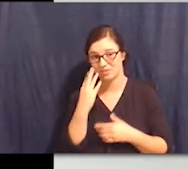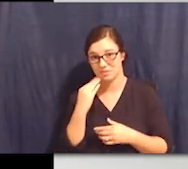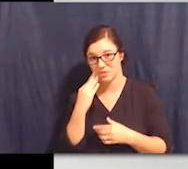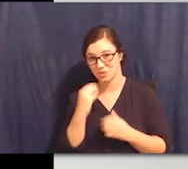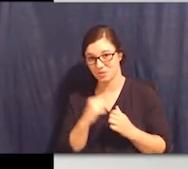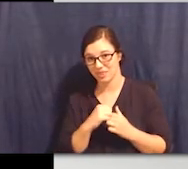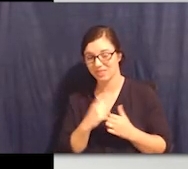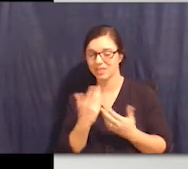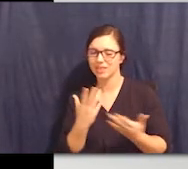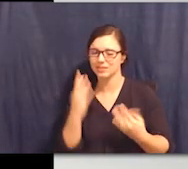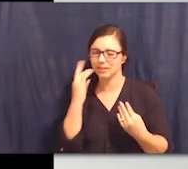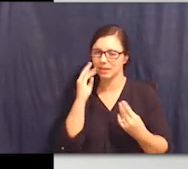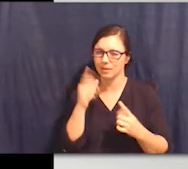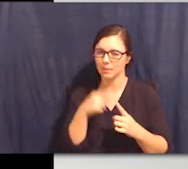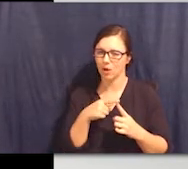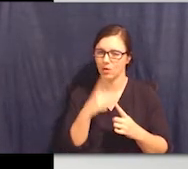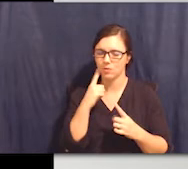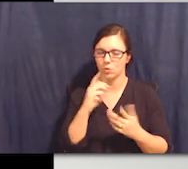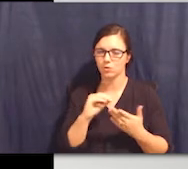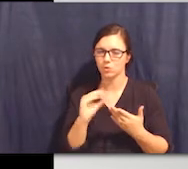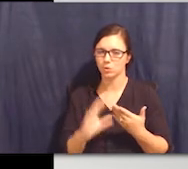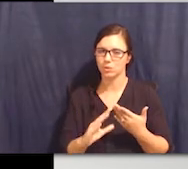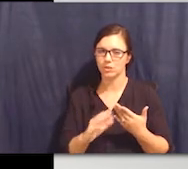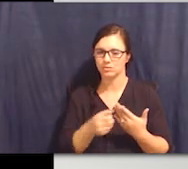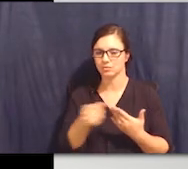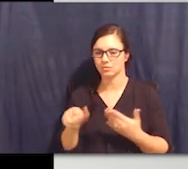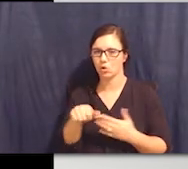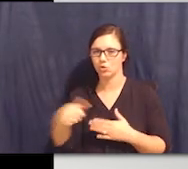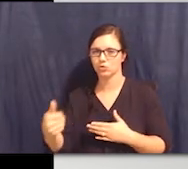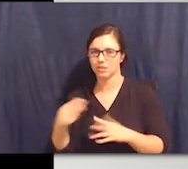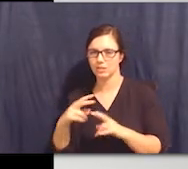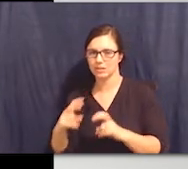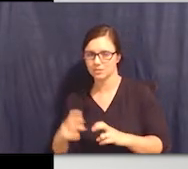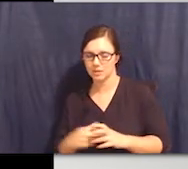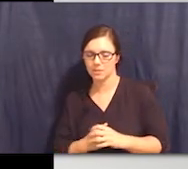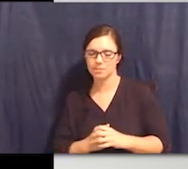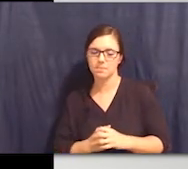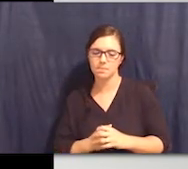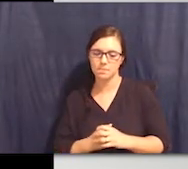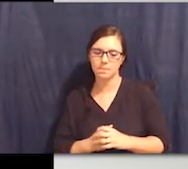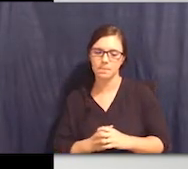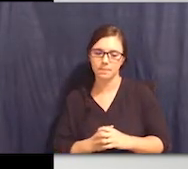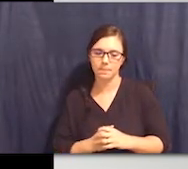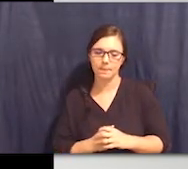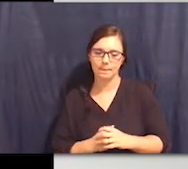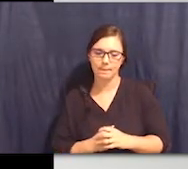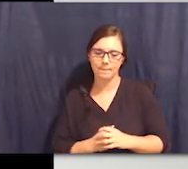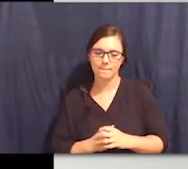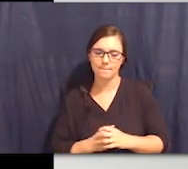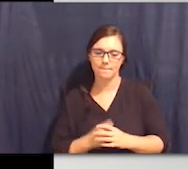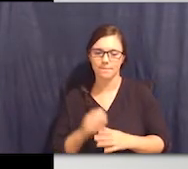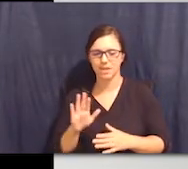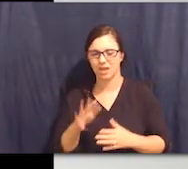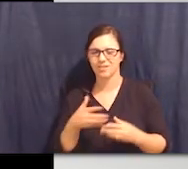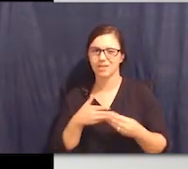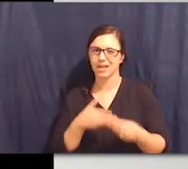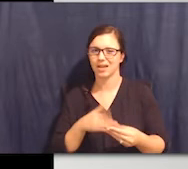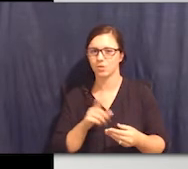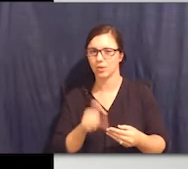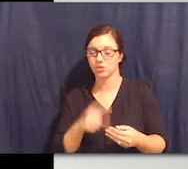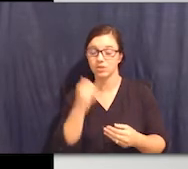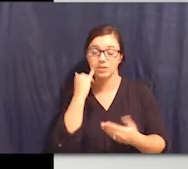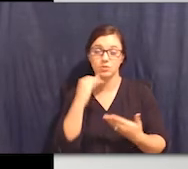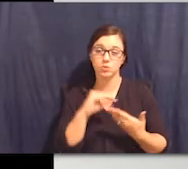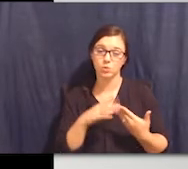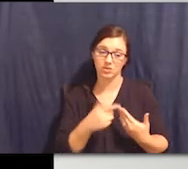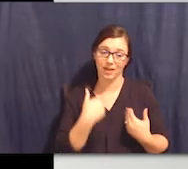things that we think about when we're placing students on alternate assessments. and a kind of a guided question, you know, does